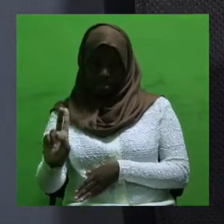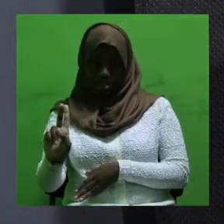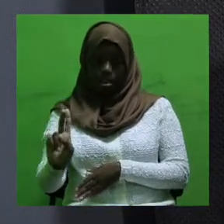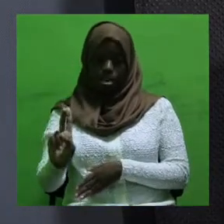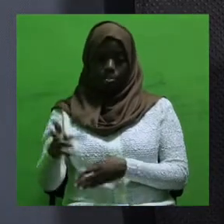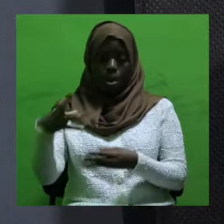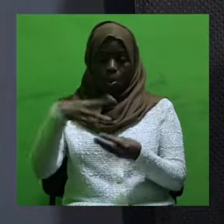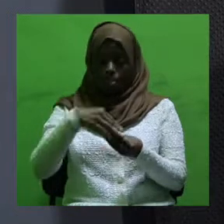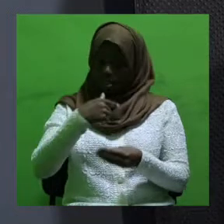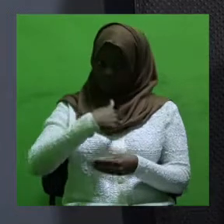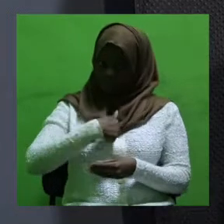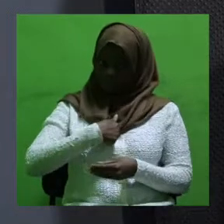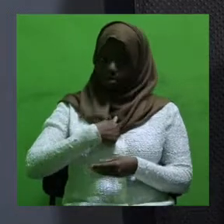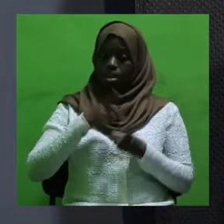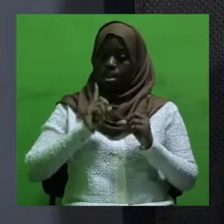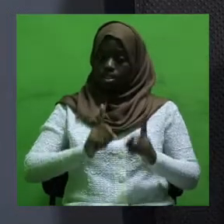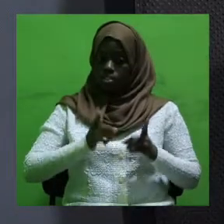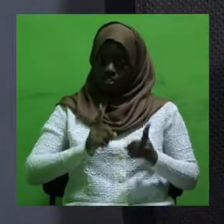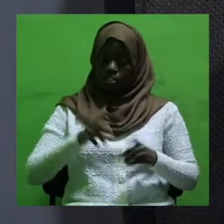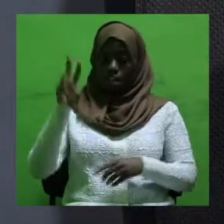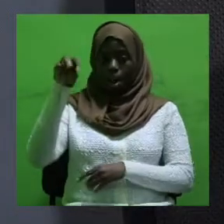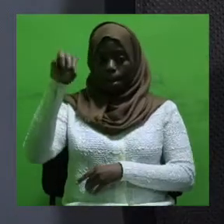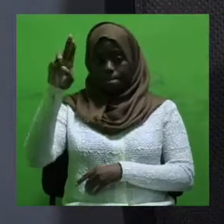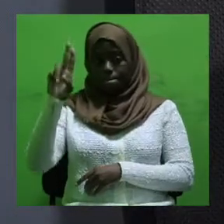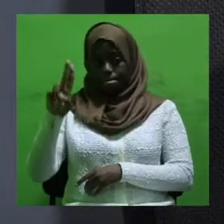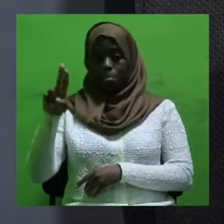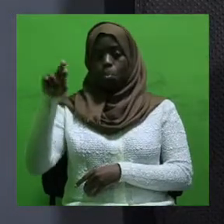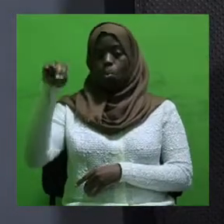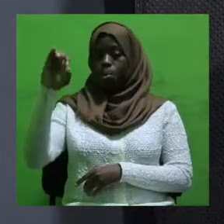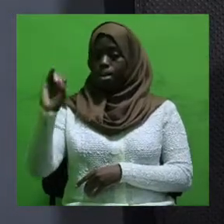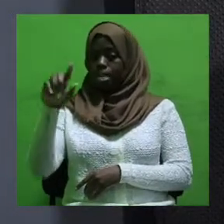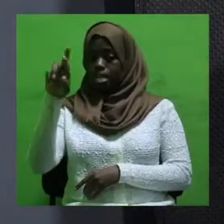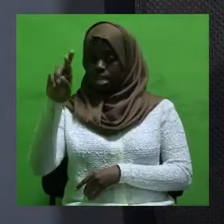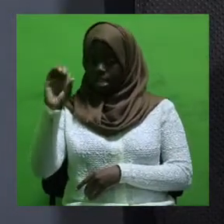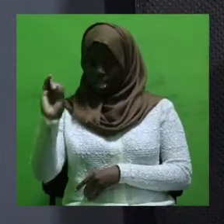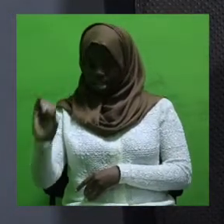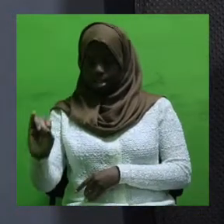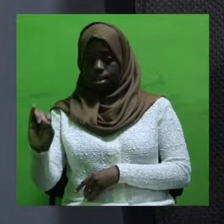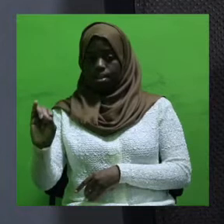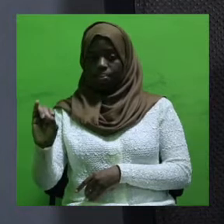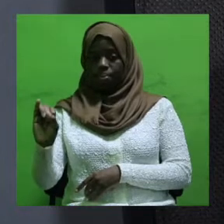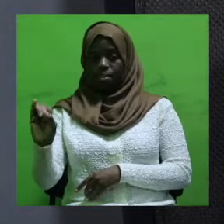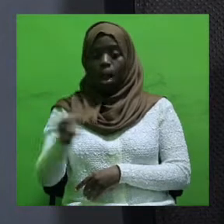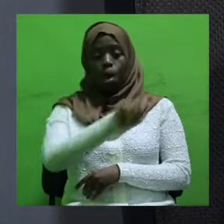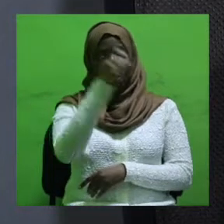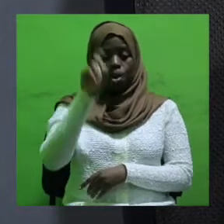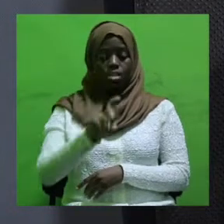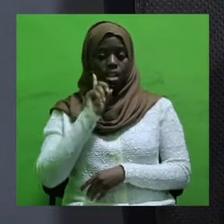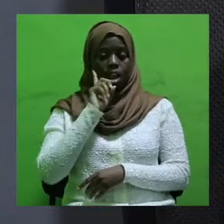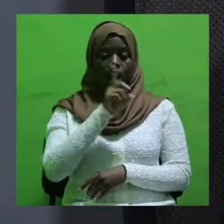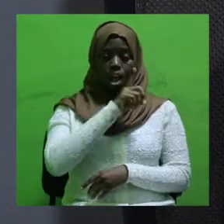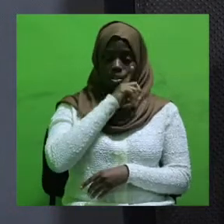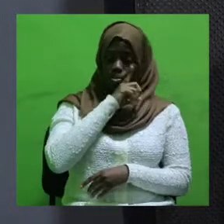TV. You're going to be with me, Munir Mustafa, as we continue to answer questions based